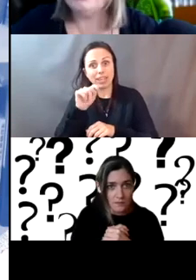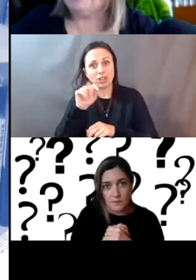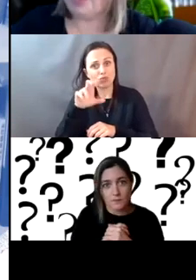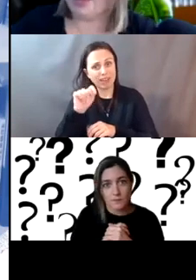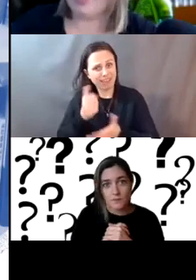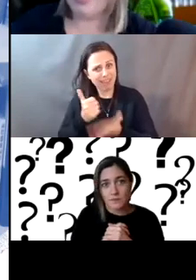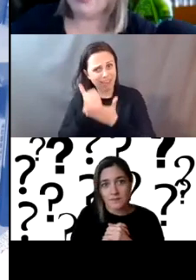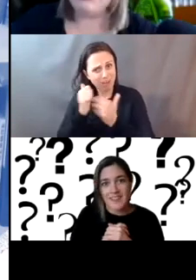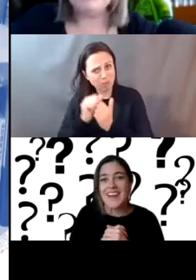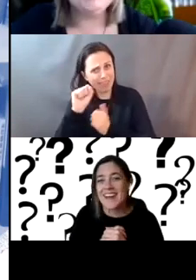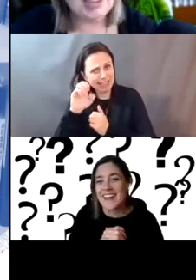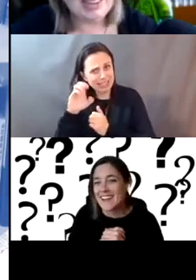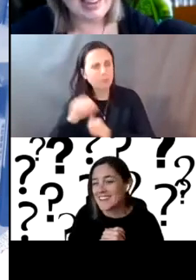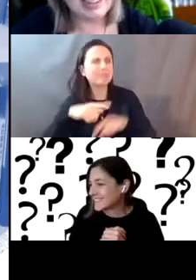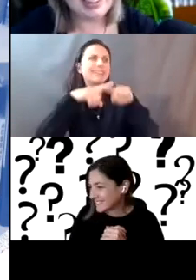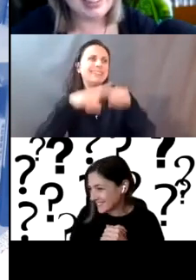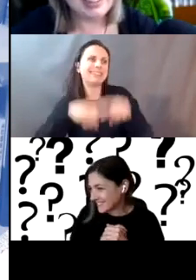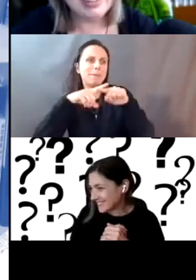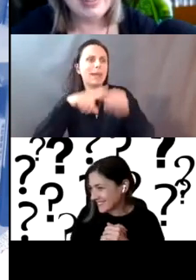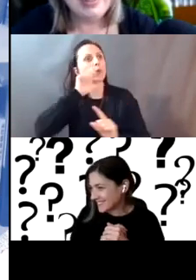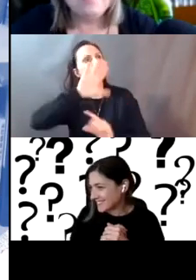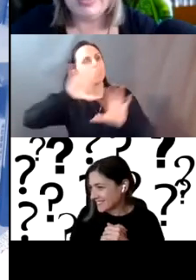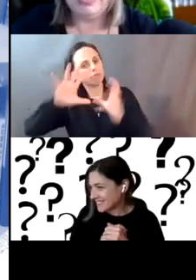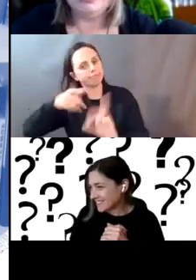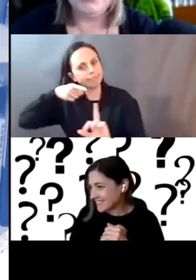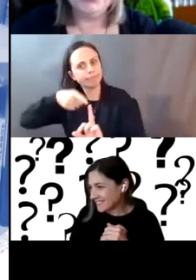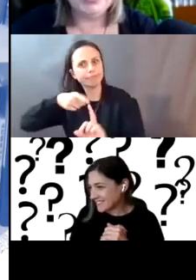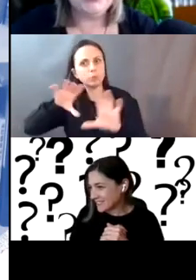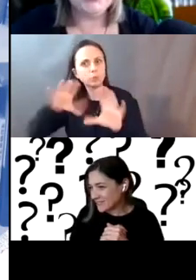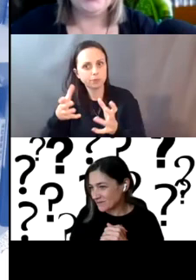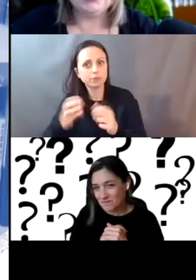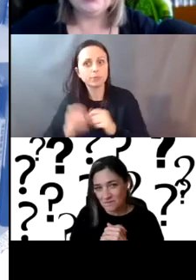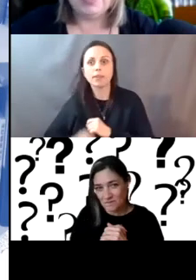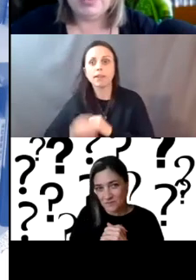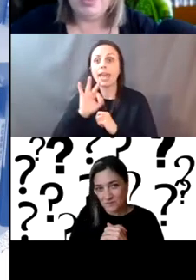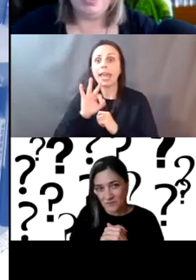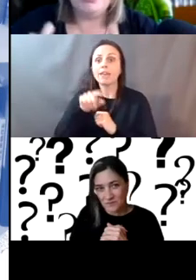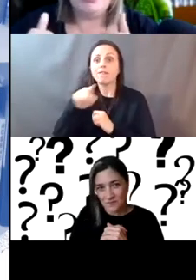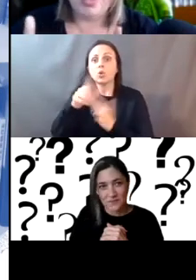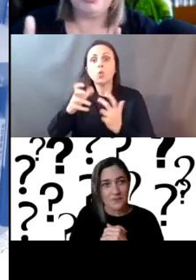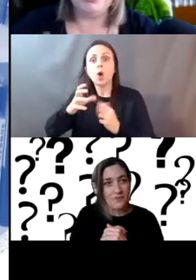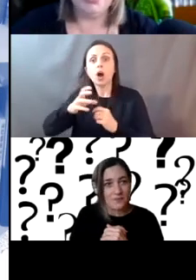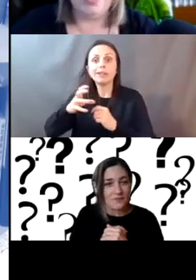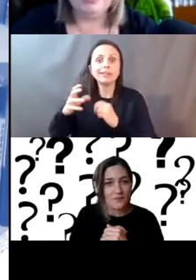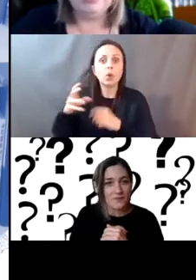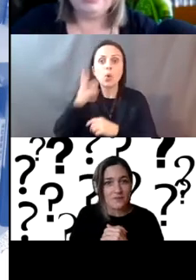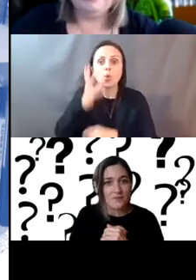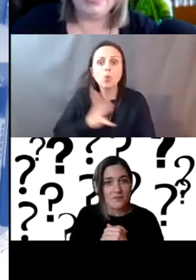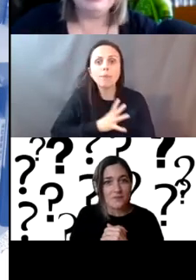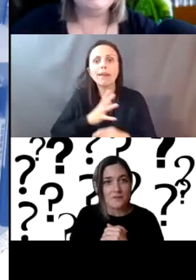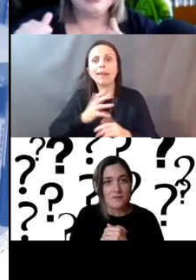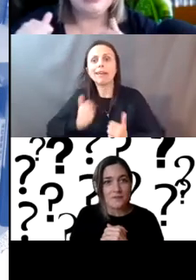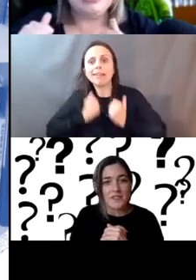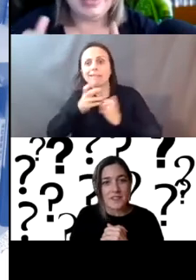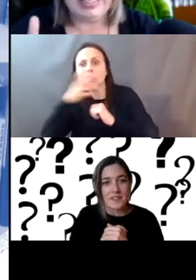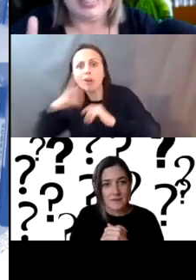It depends who you're targeting. Because if you're going after rural women, yes. Rockabilly